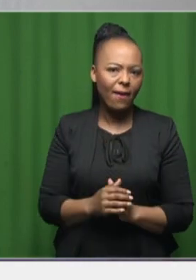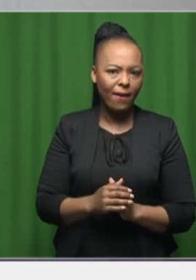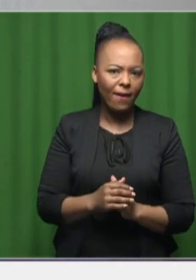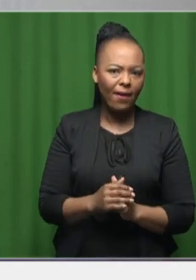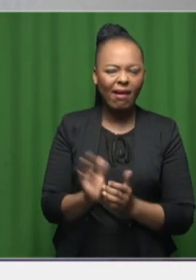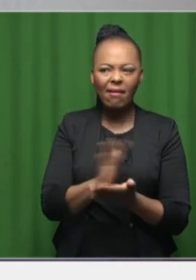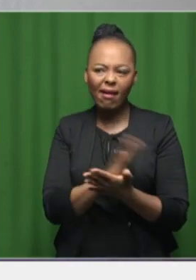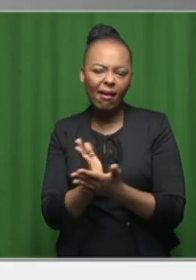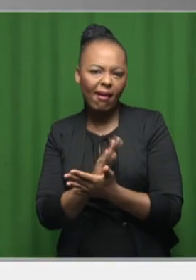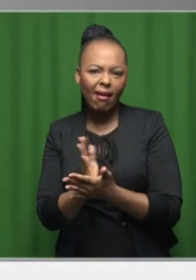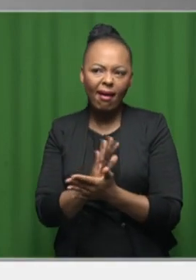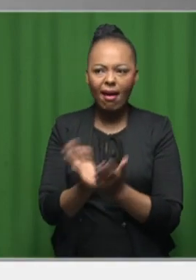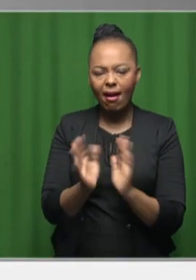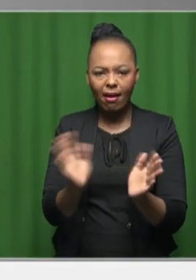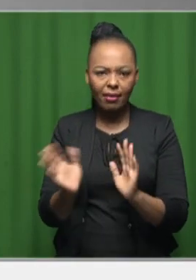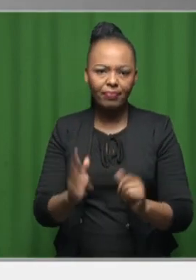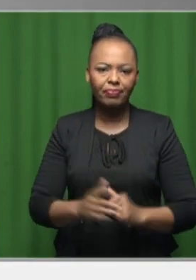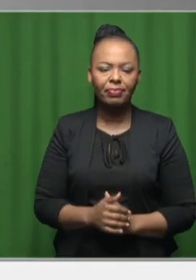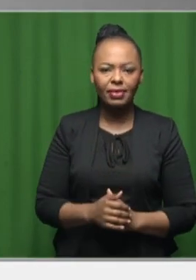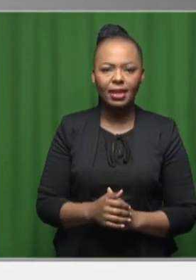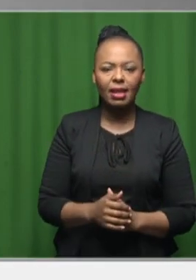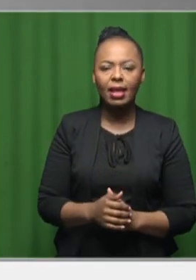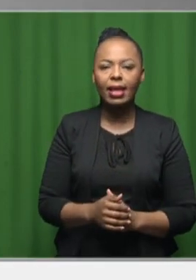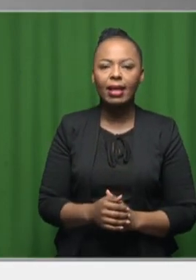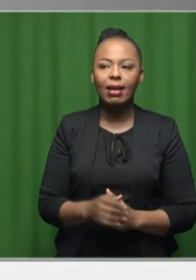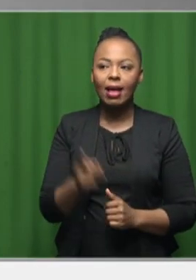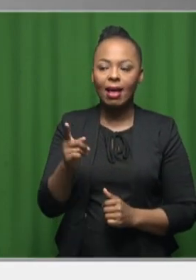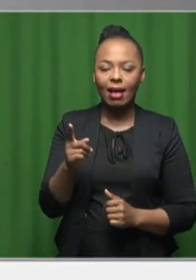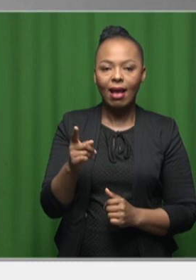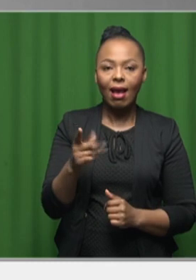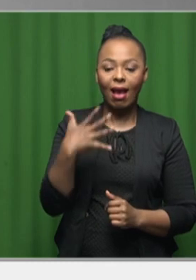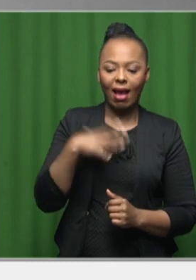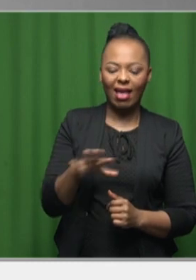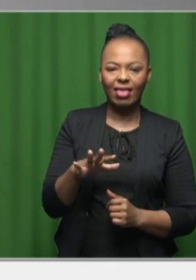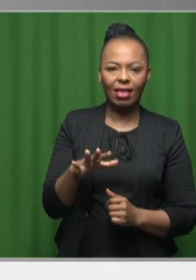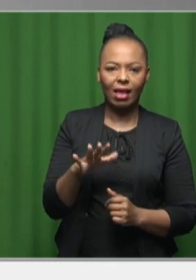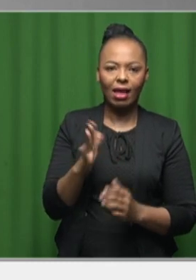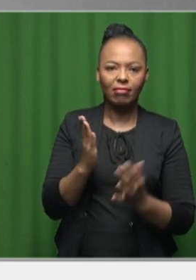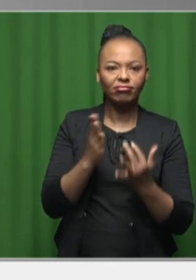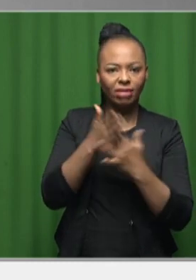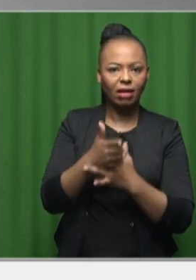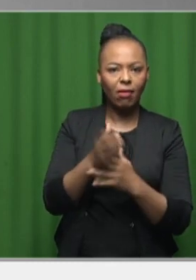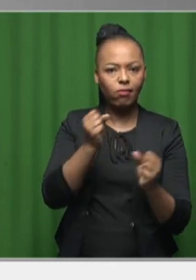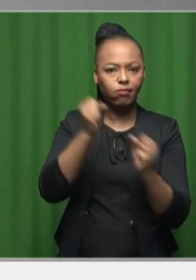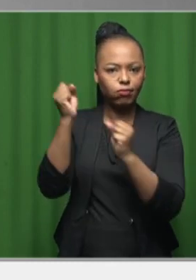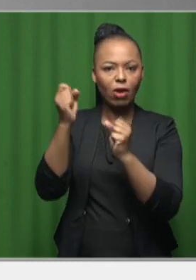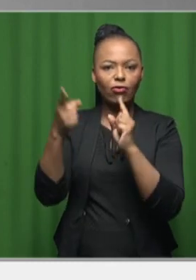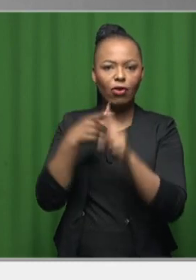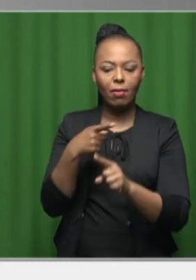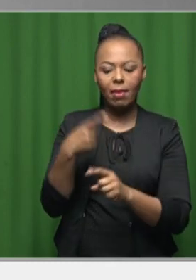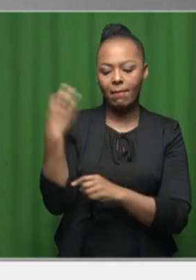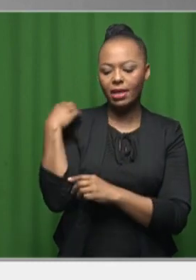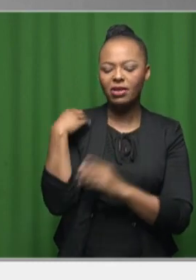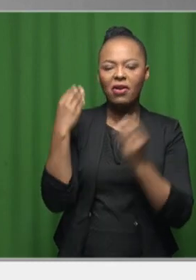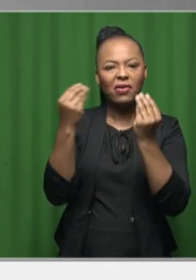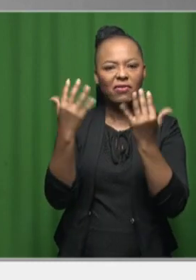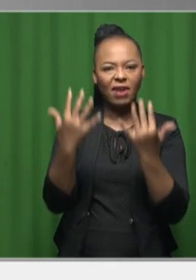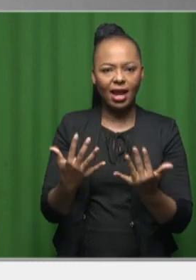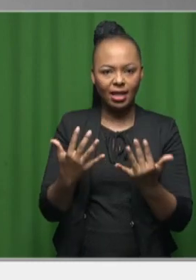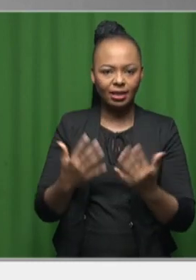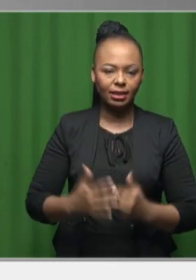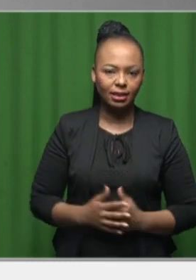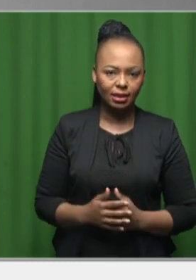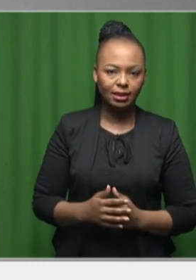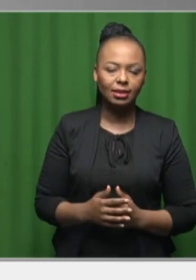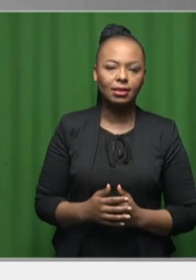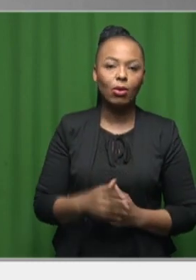realization is that there are other interventions that were pronounced by the Minister of Finance. Like we had